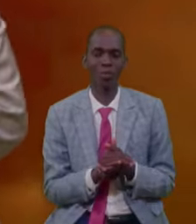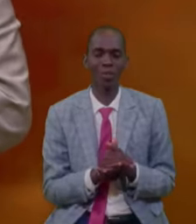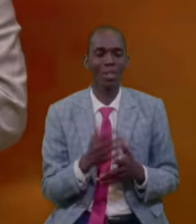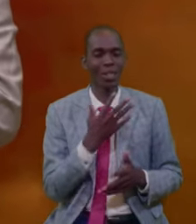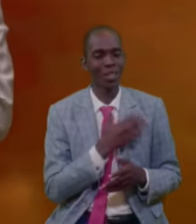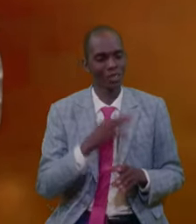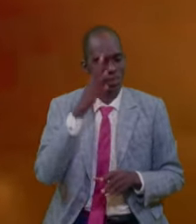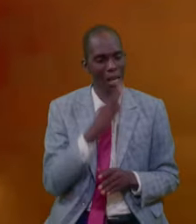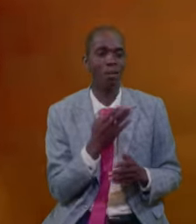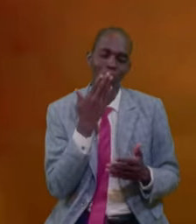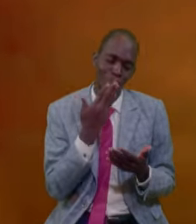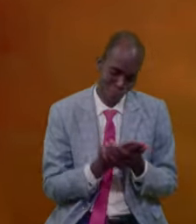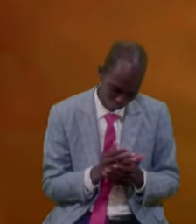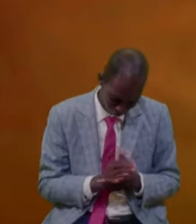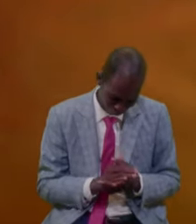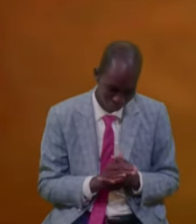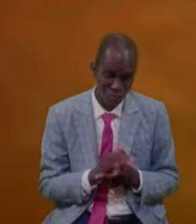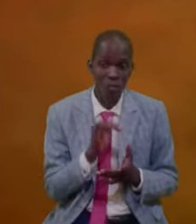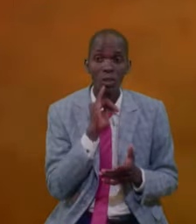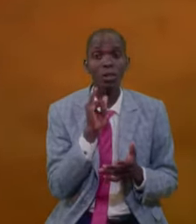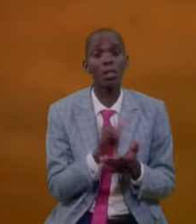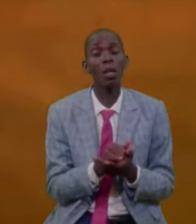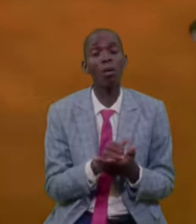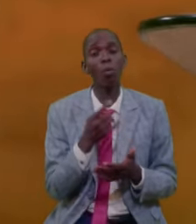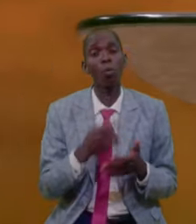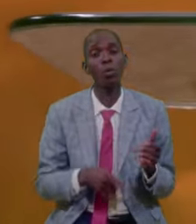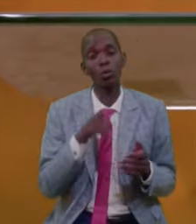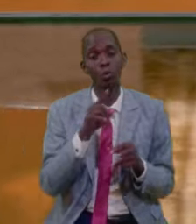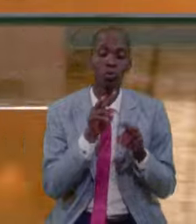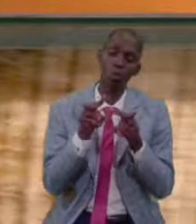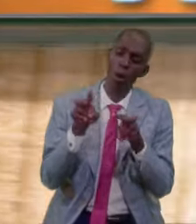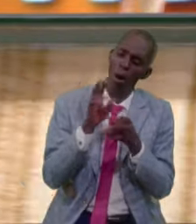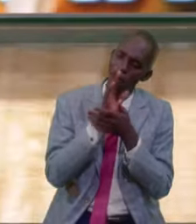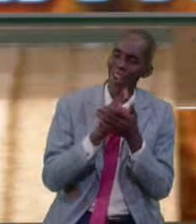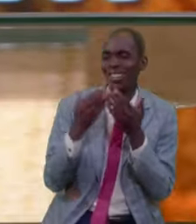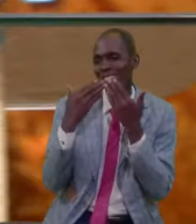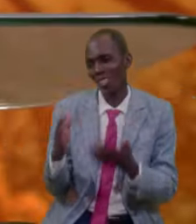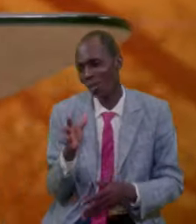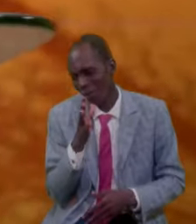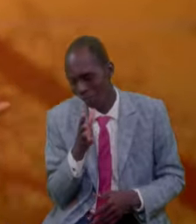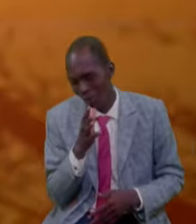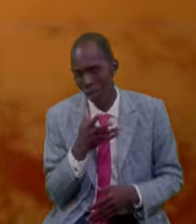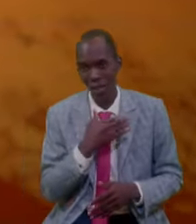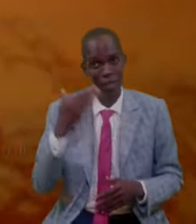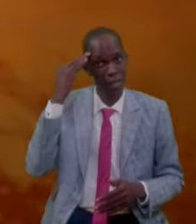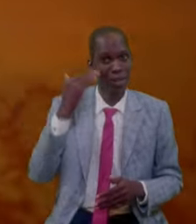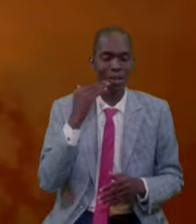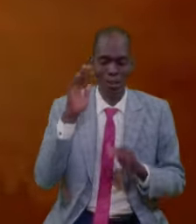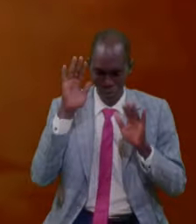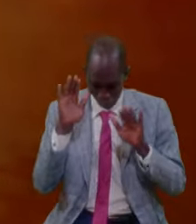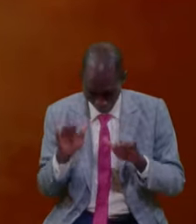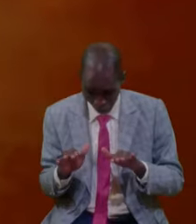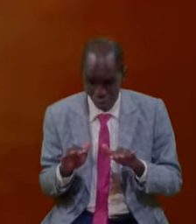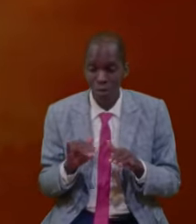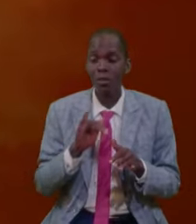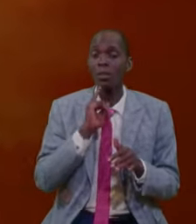sir. If that's only what you're looking at, thank you, madam, and then you bend. If that's all you're